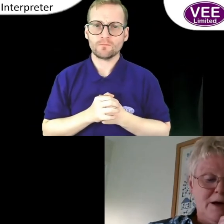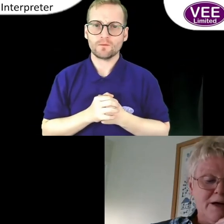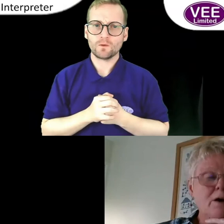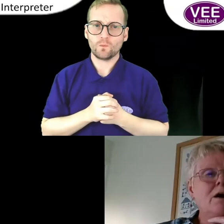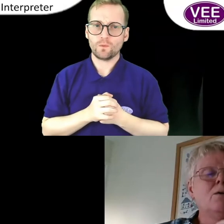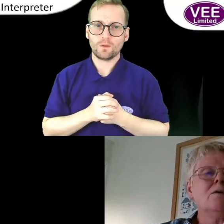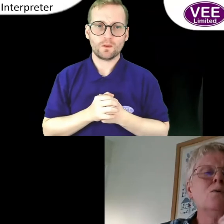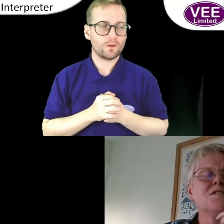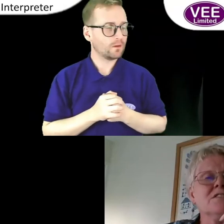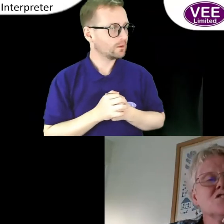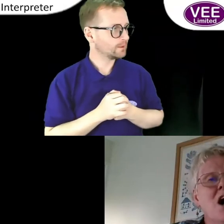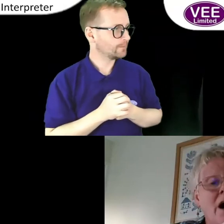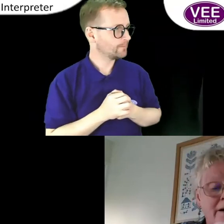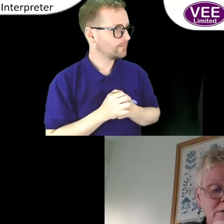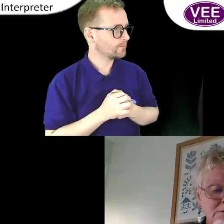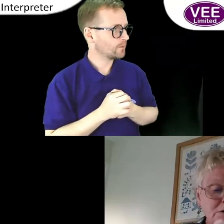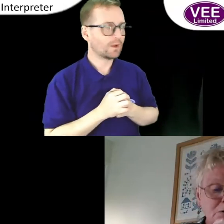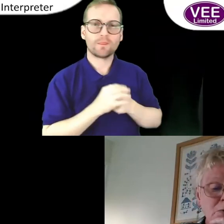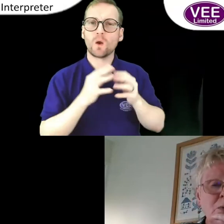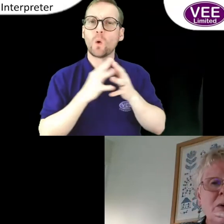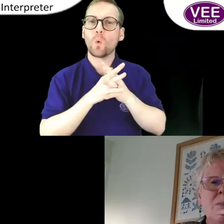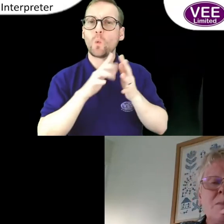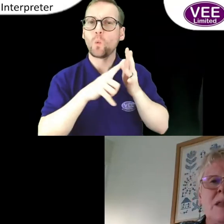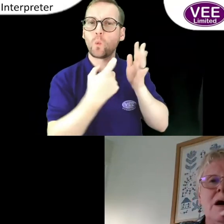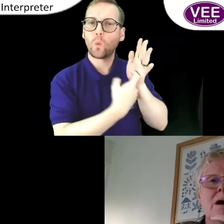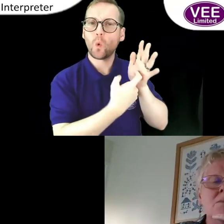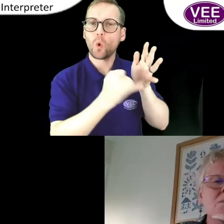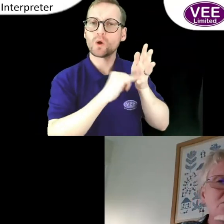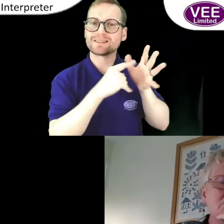lines by Orsan Shire, who